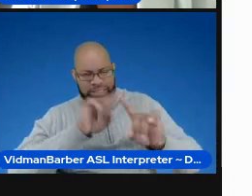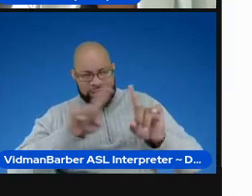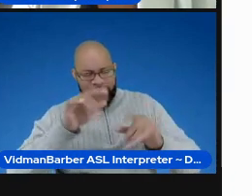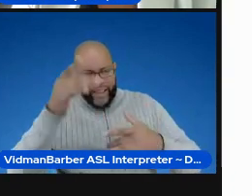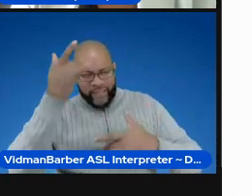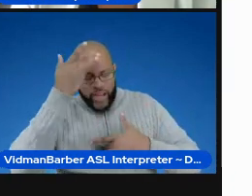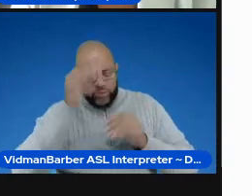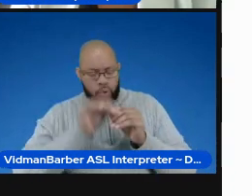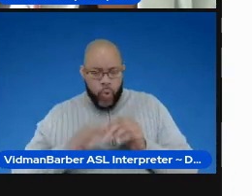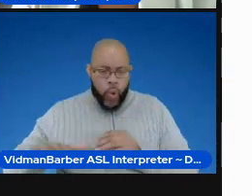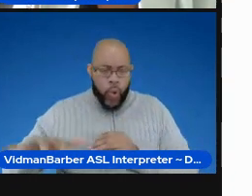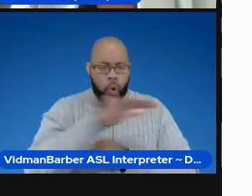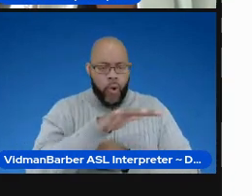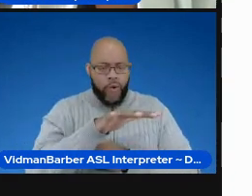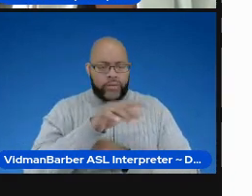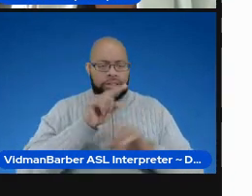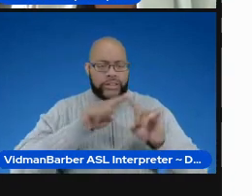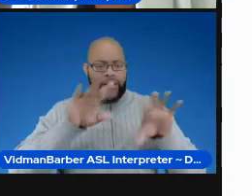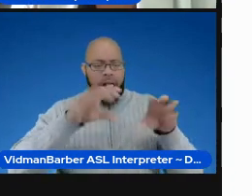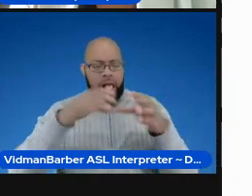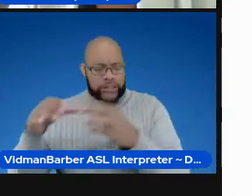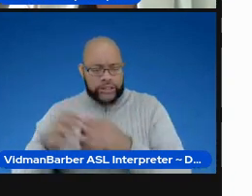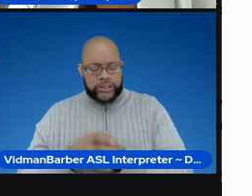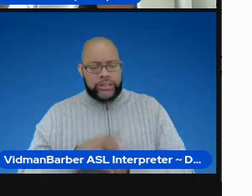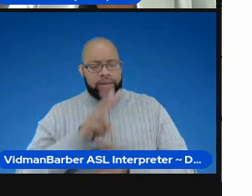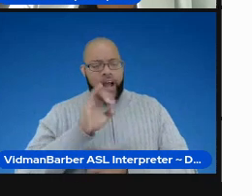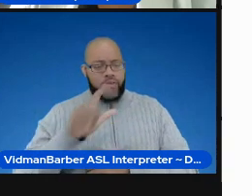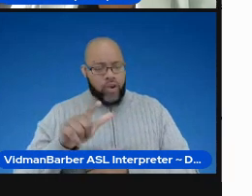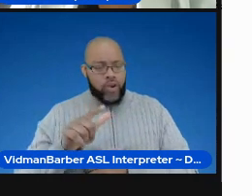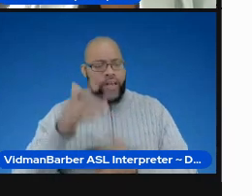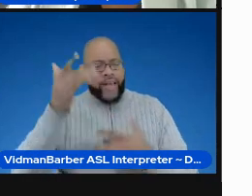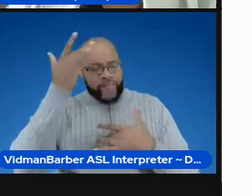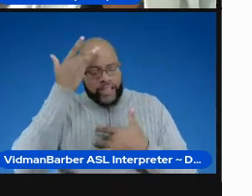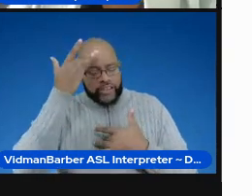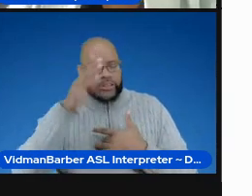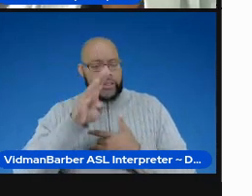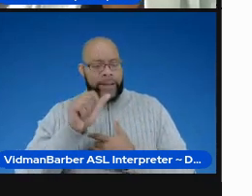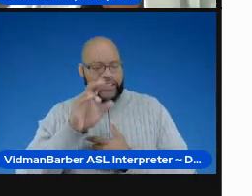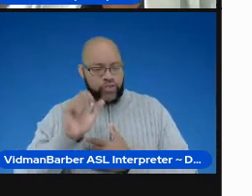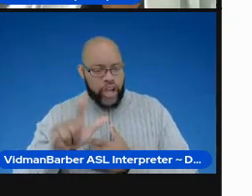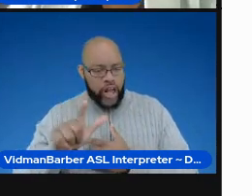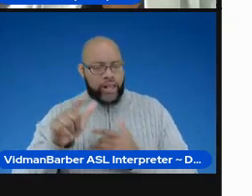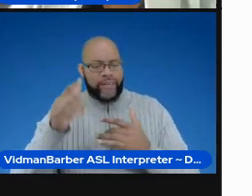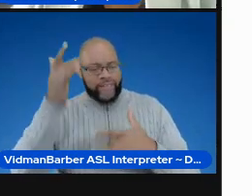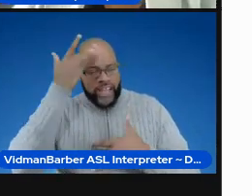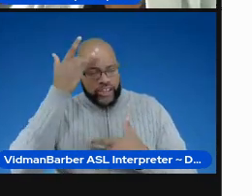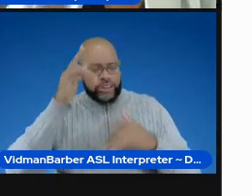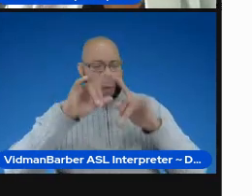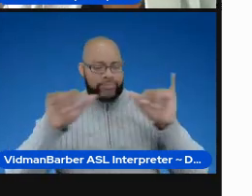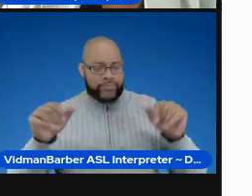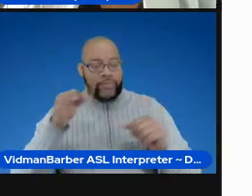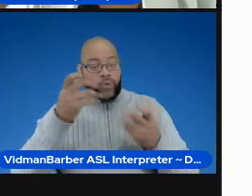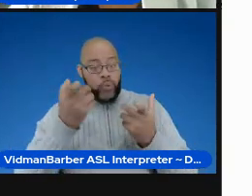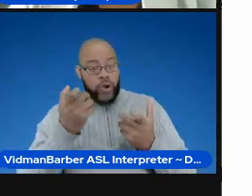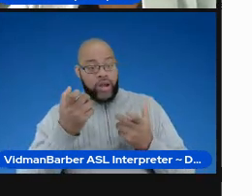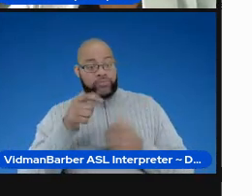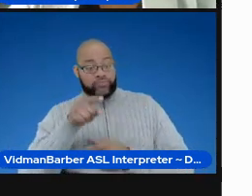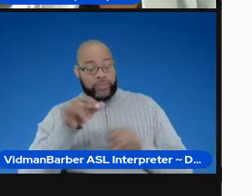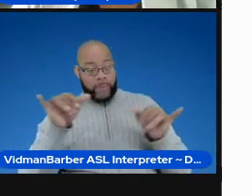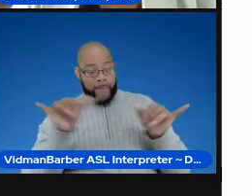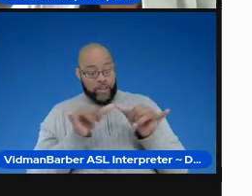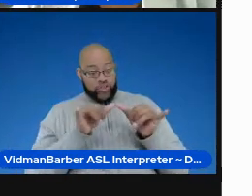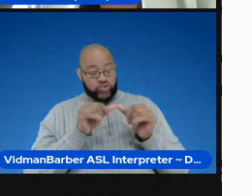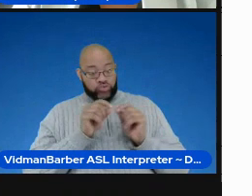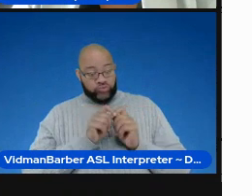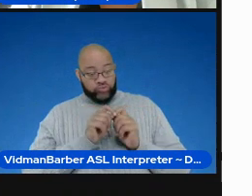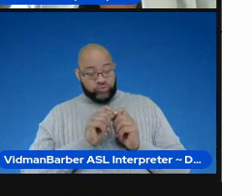across different classes, viral, bacterial infections, etc. If you want to dynamically measure the